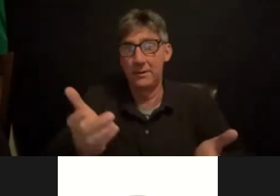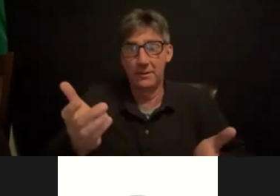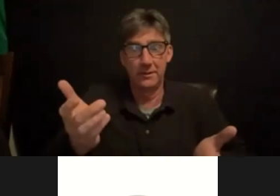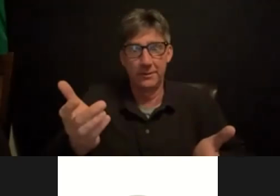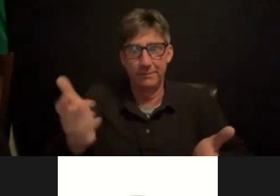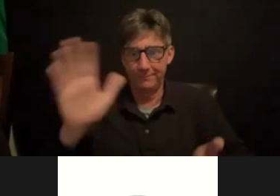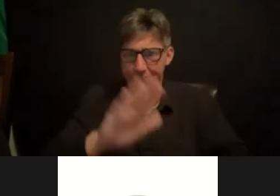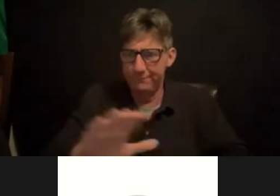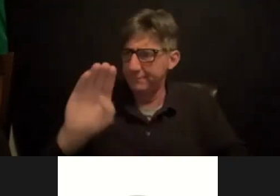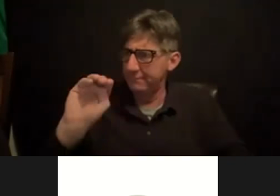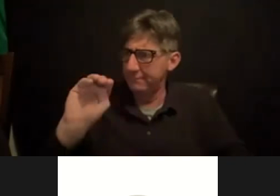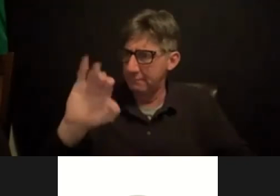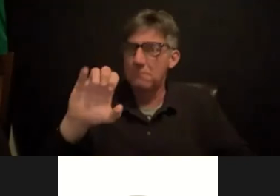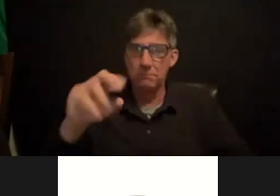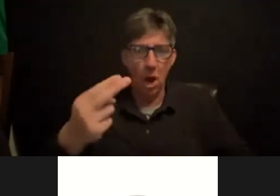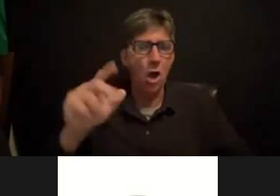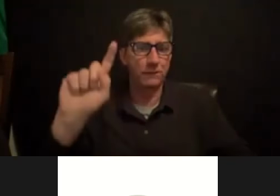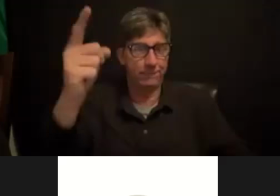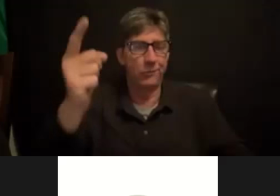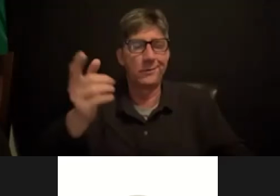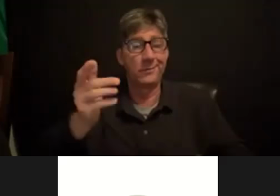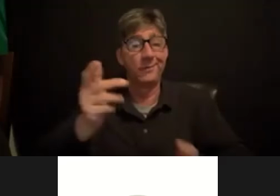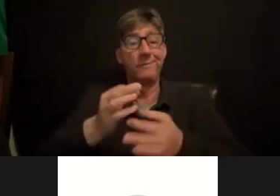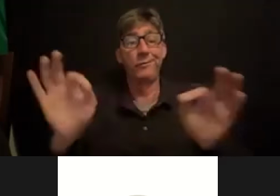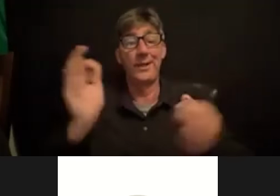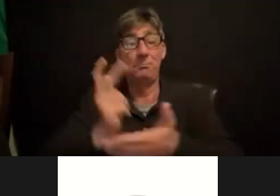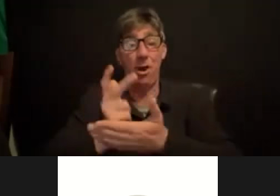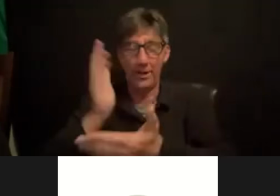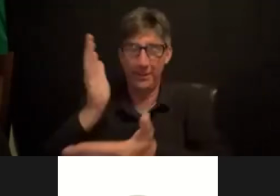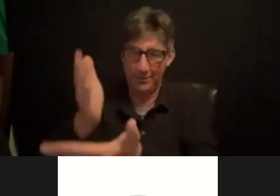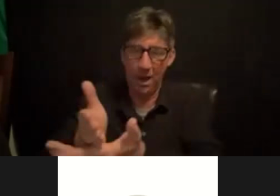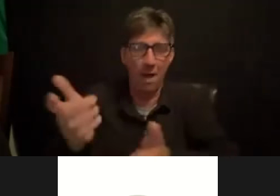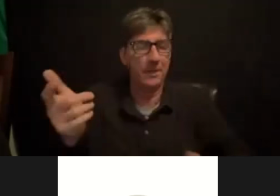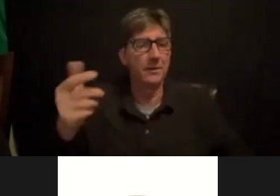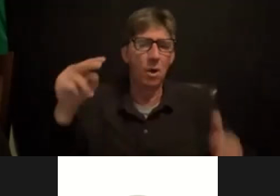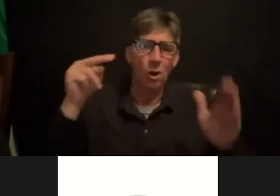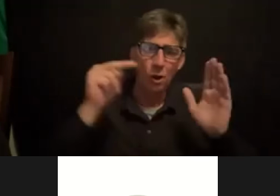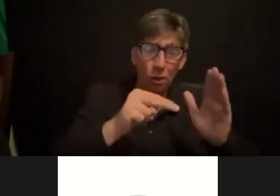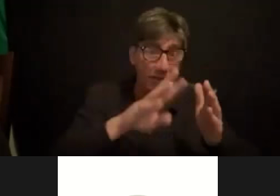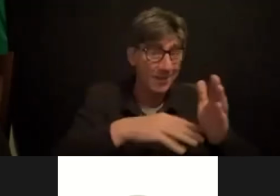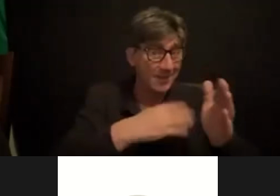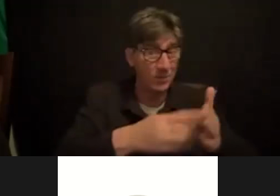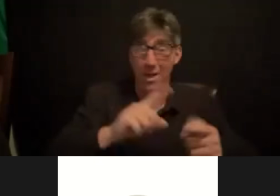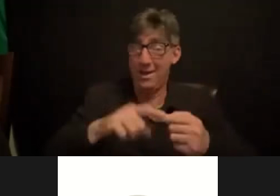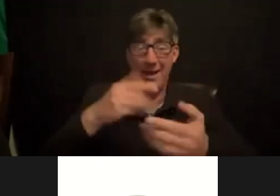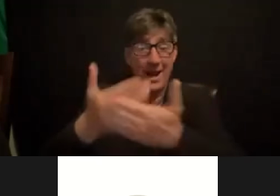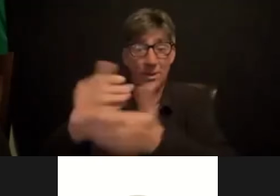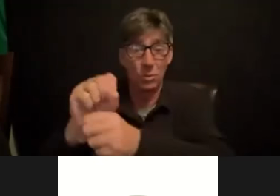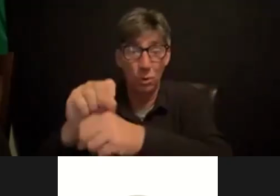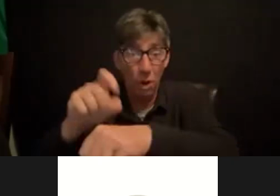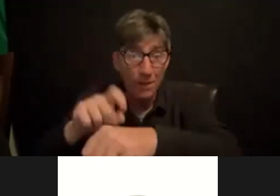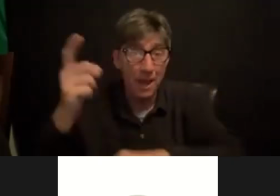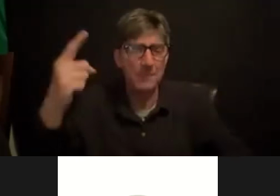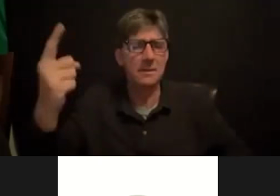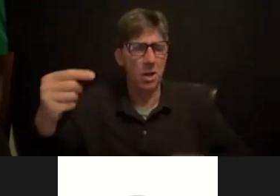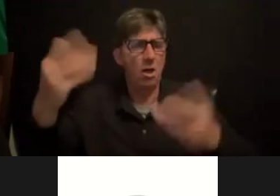on March 1st. So, you know, now looking at the schedule, we can't even get to work on time because, you know, like I think someone already raised the